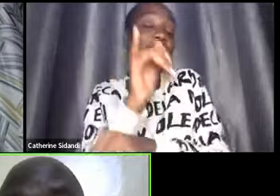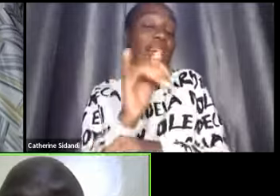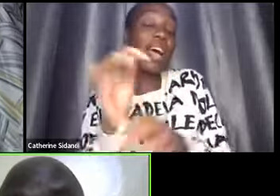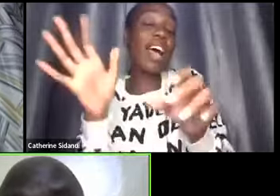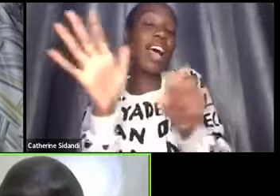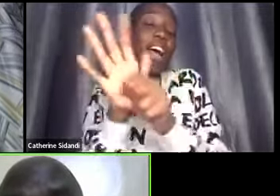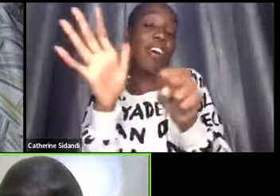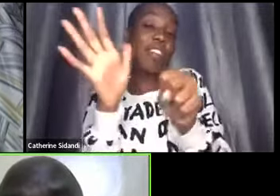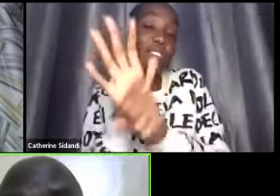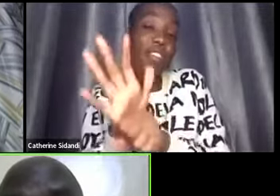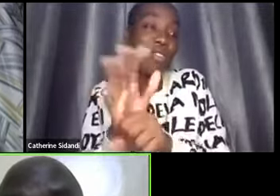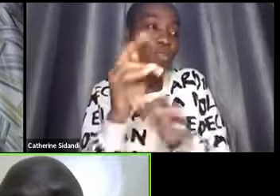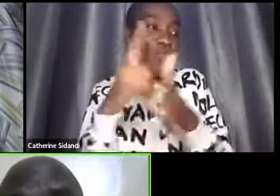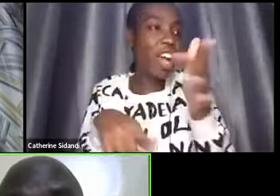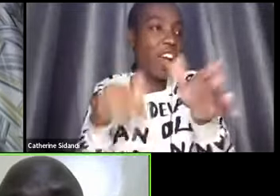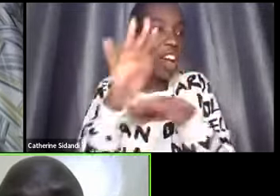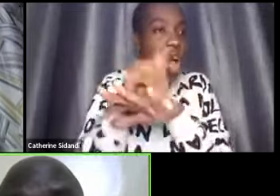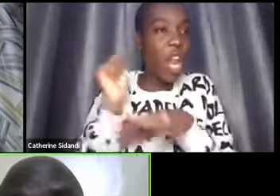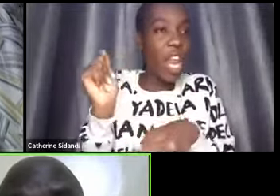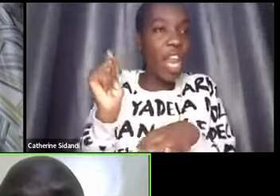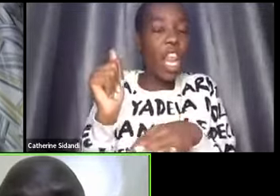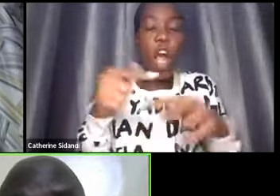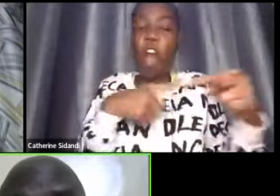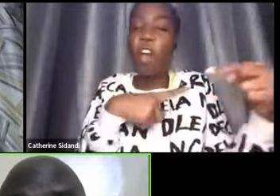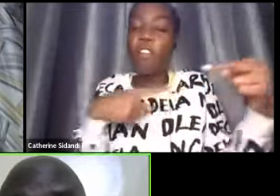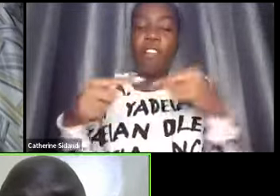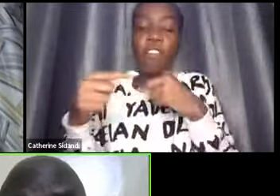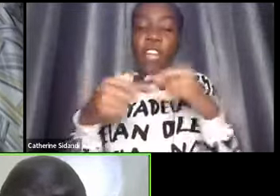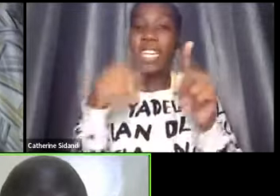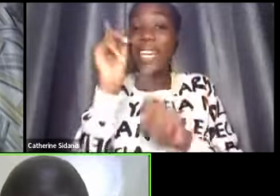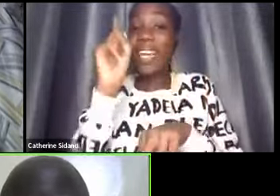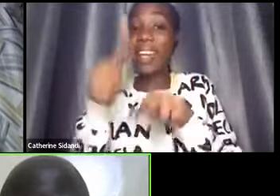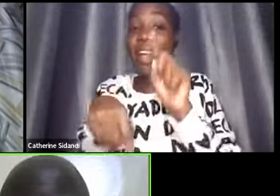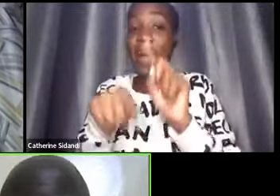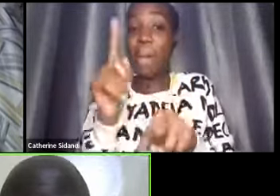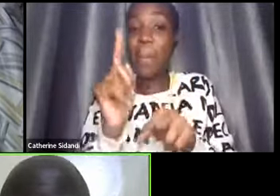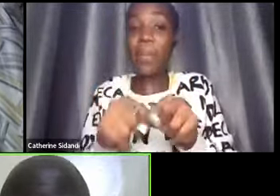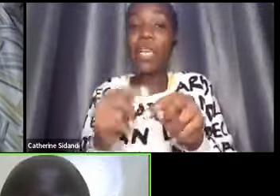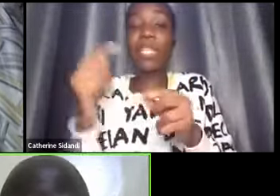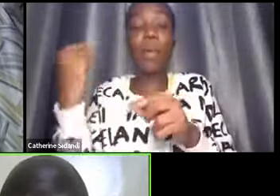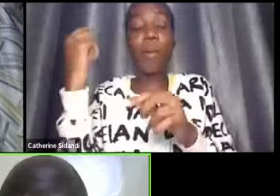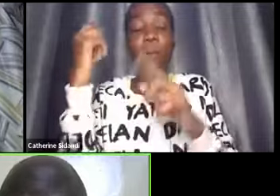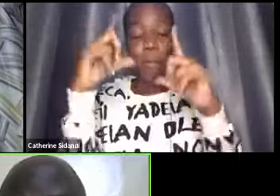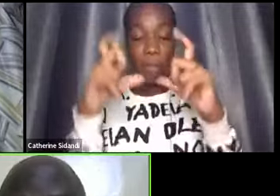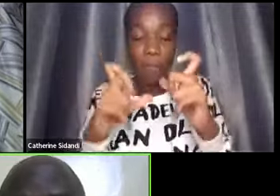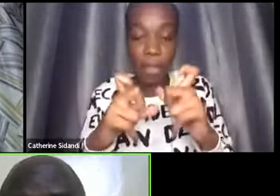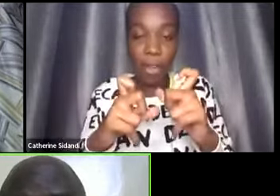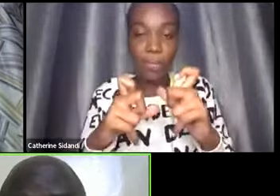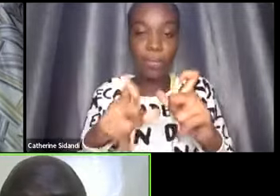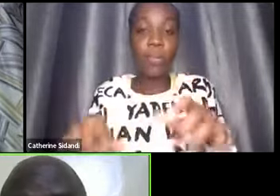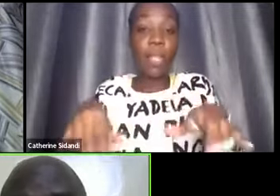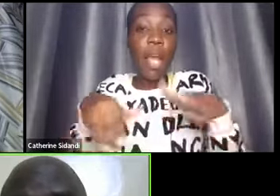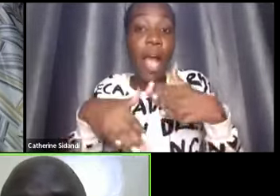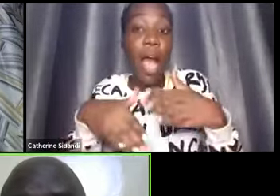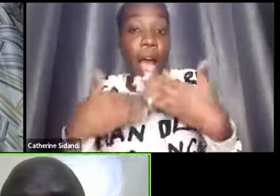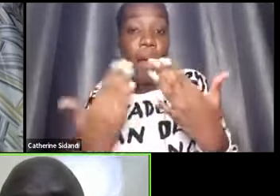call the conflict dynamics profile, how we profile you on how you respond to